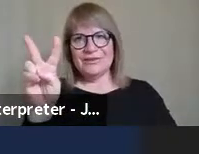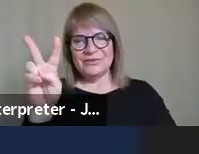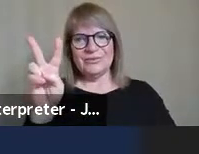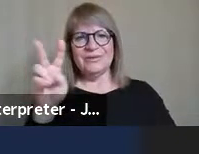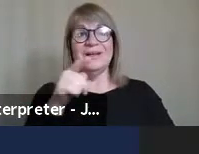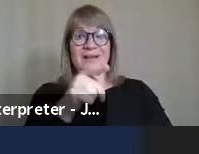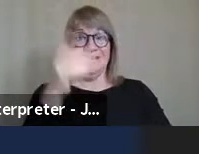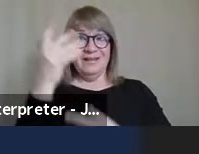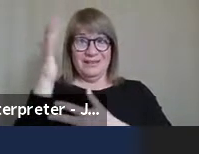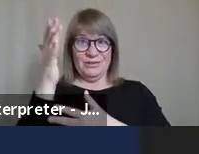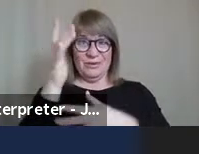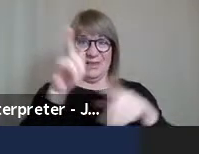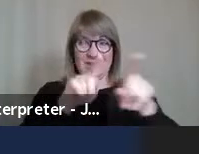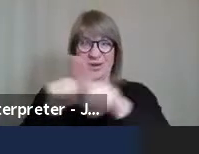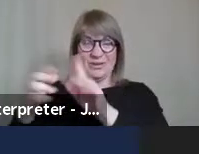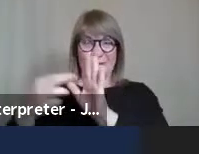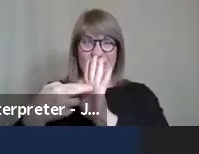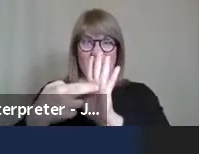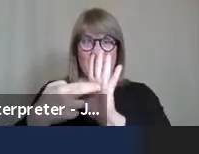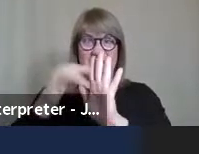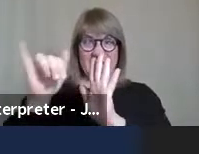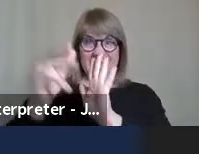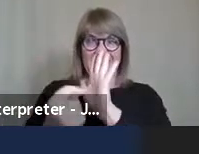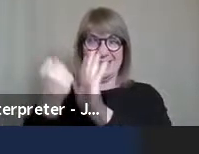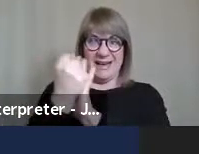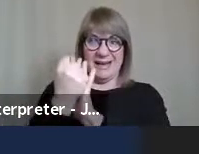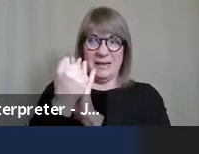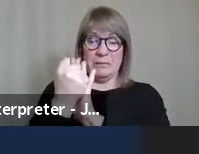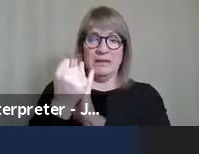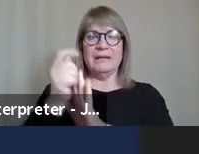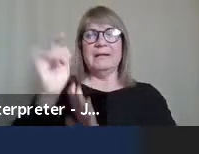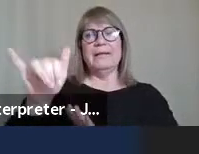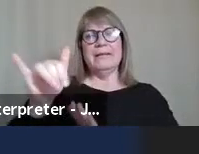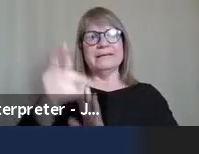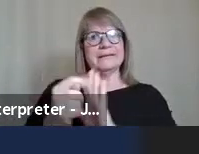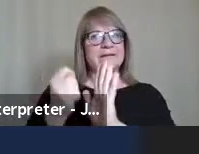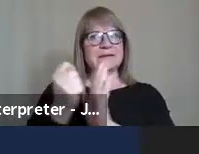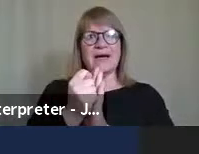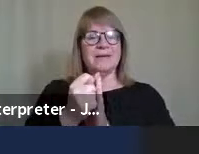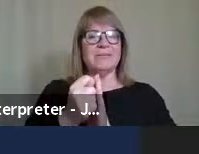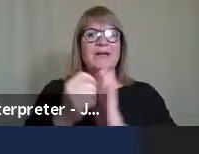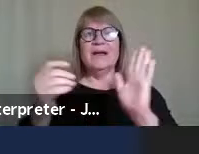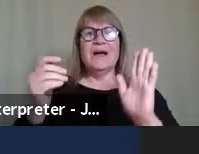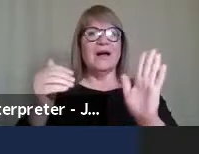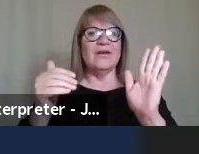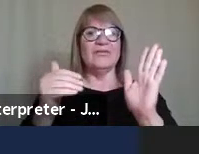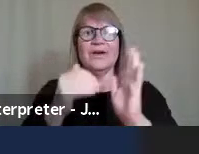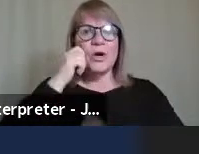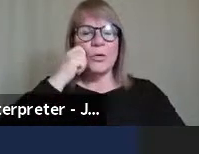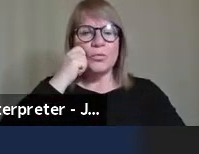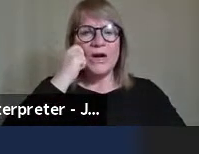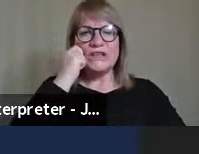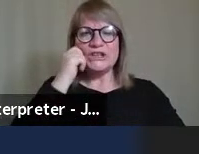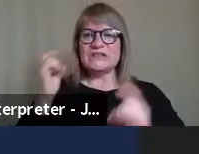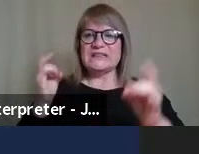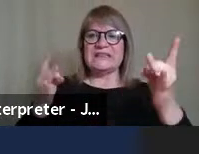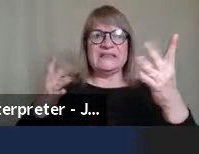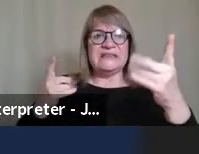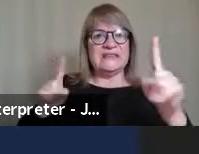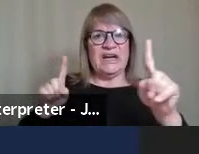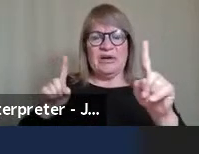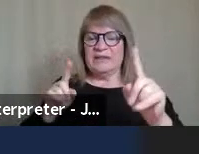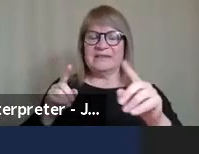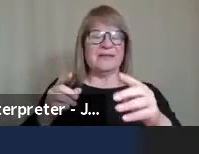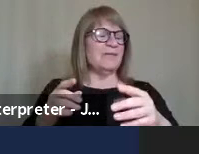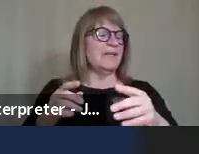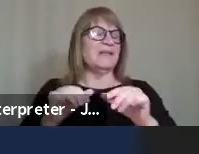um is a symbol of this time period as the era of racial terrorism is a time where there is extensive lynching that's